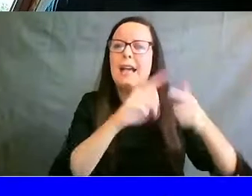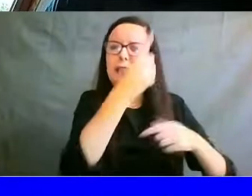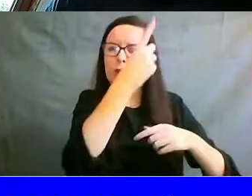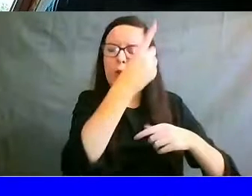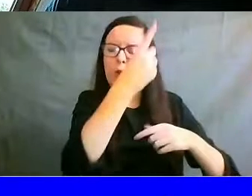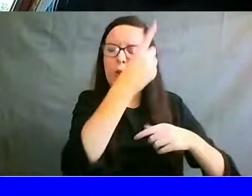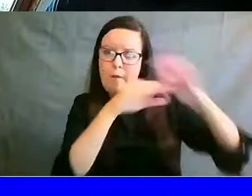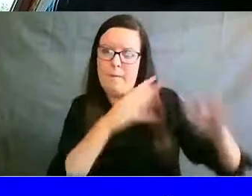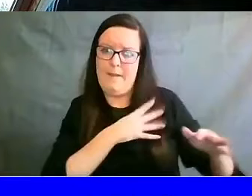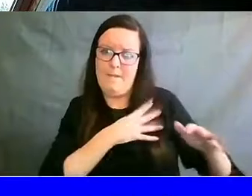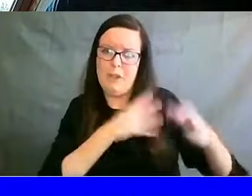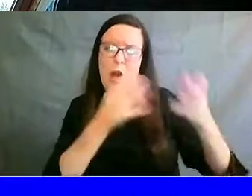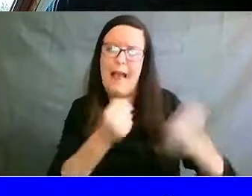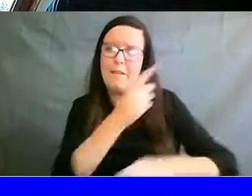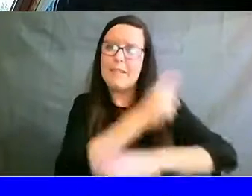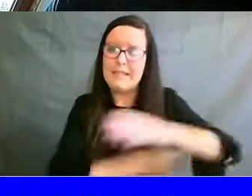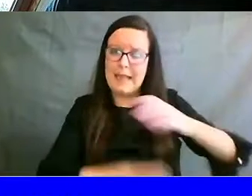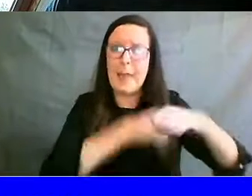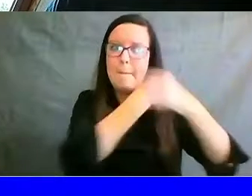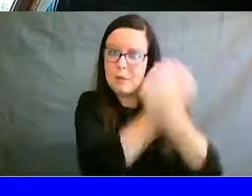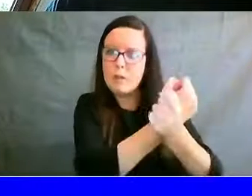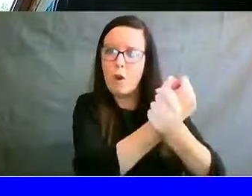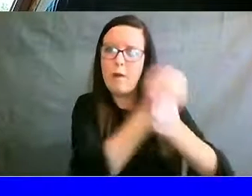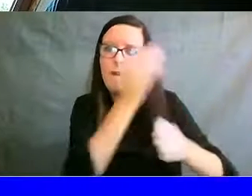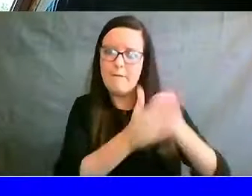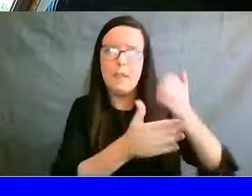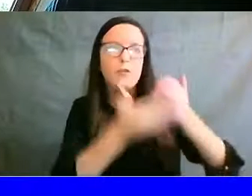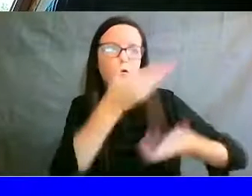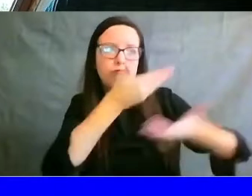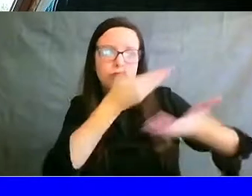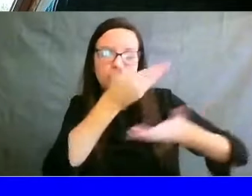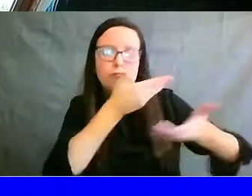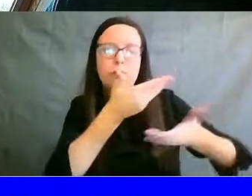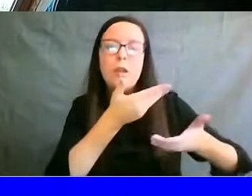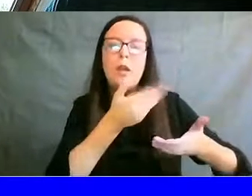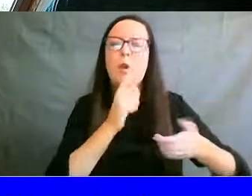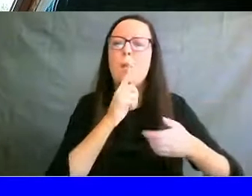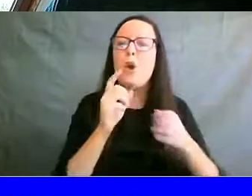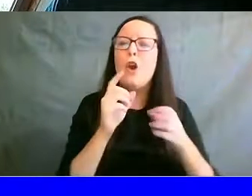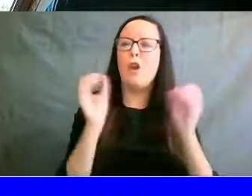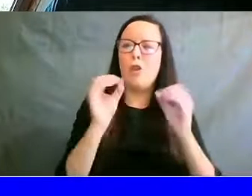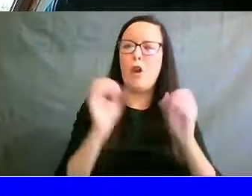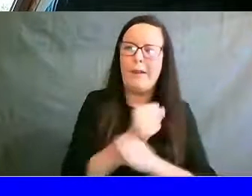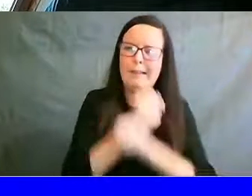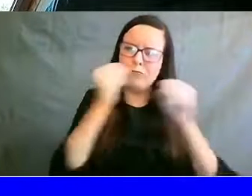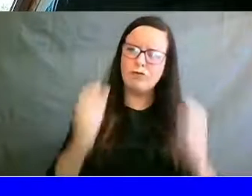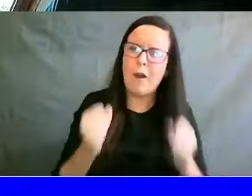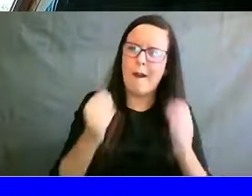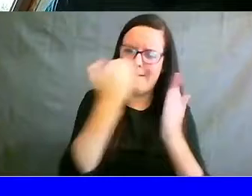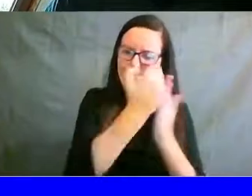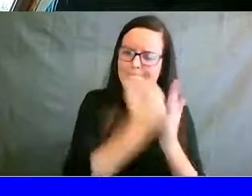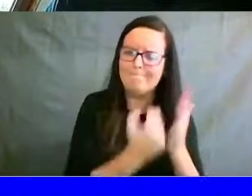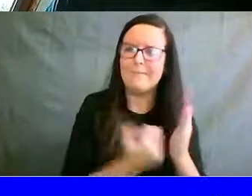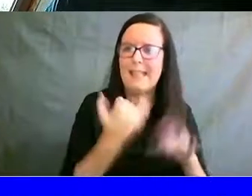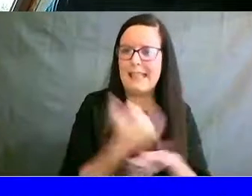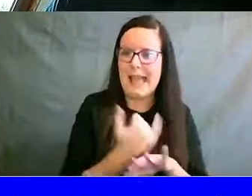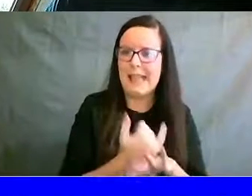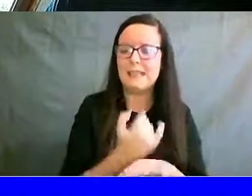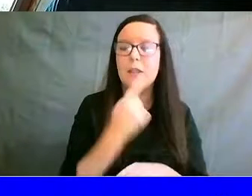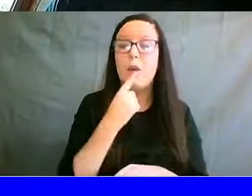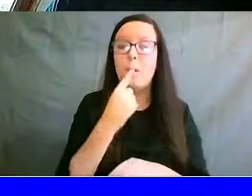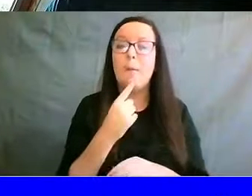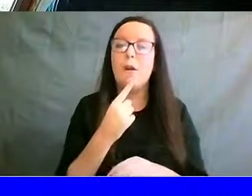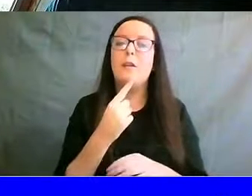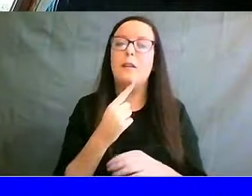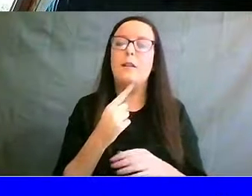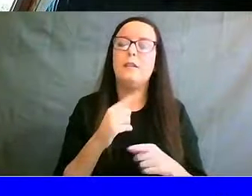us a very sympathetic hearing. So we haven't got concrete measures yet, but all that we're seeing out of the Ministry of Justice seems that they're